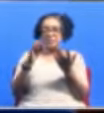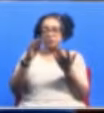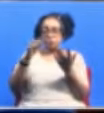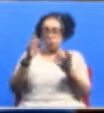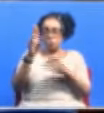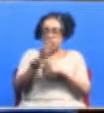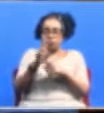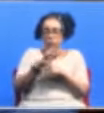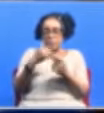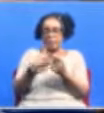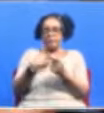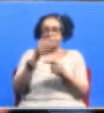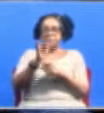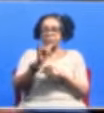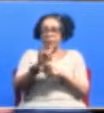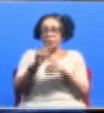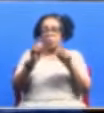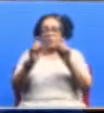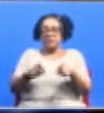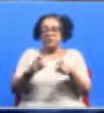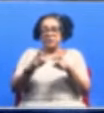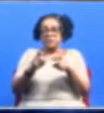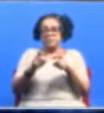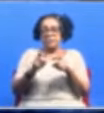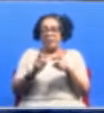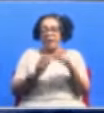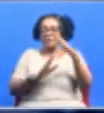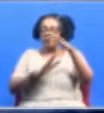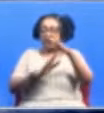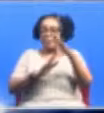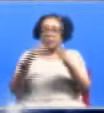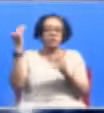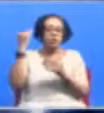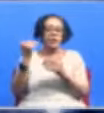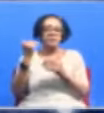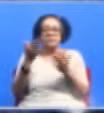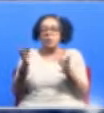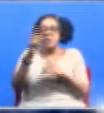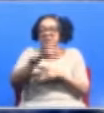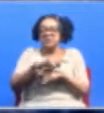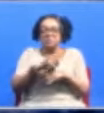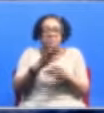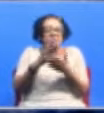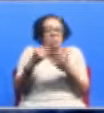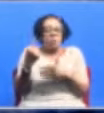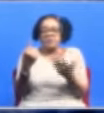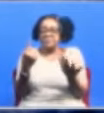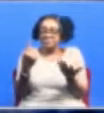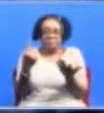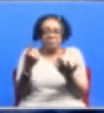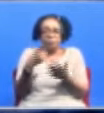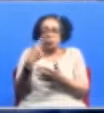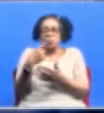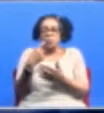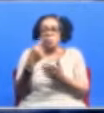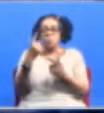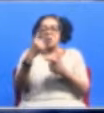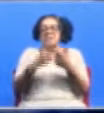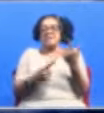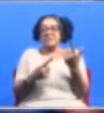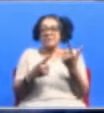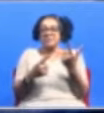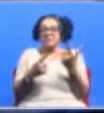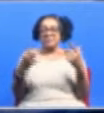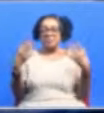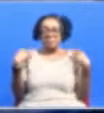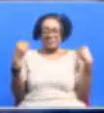insist that they need a senior counsel in their brief because they want. Nowadays, you'll see someone who is 1 year in practice,